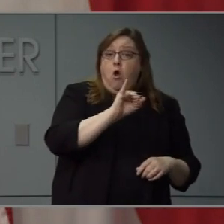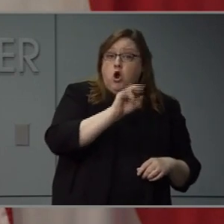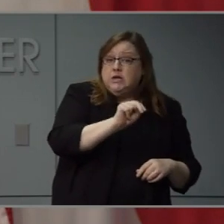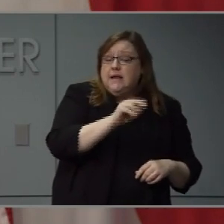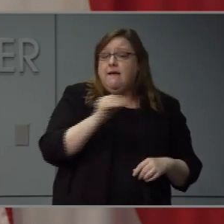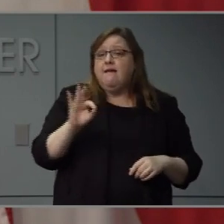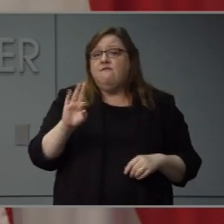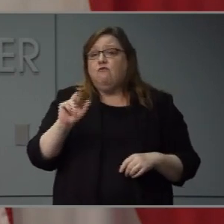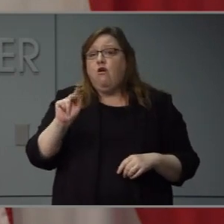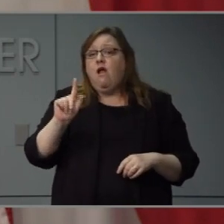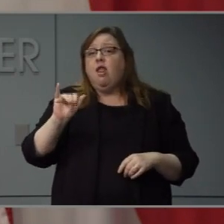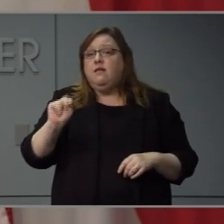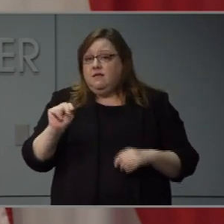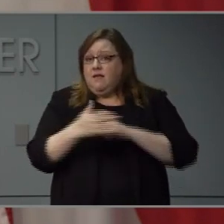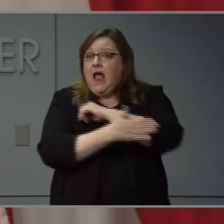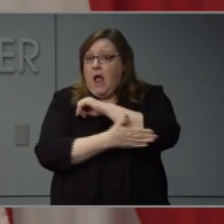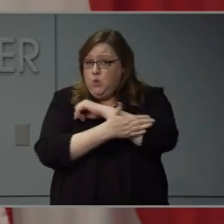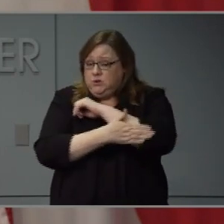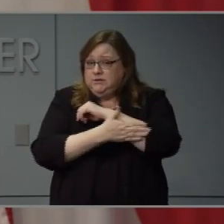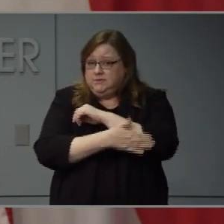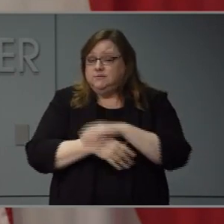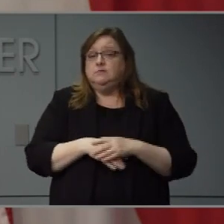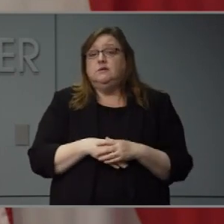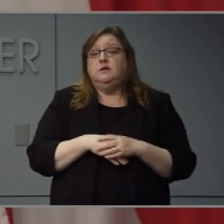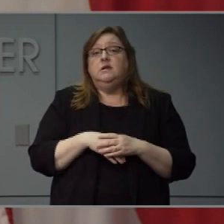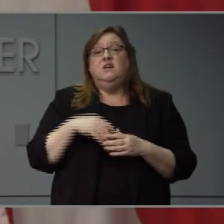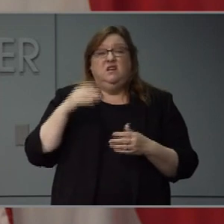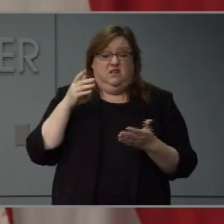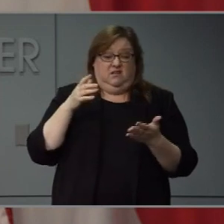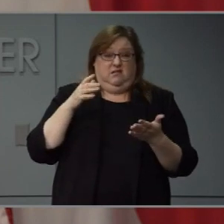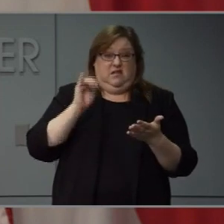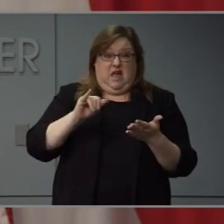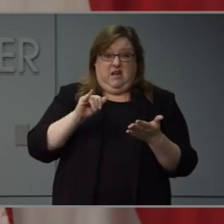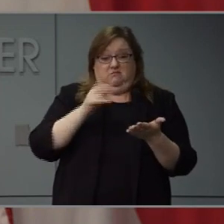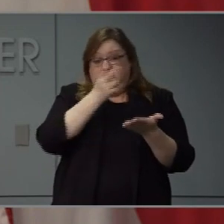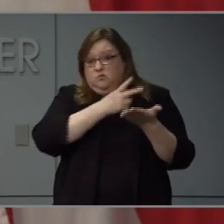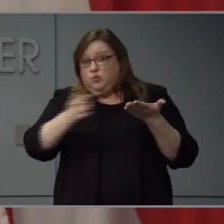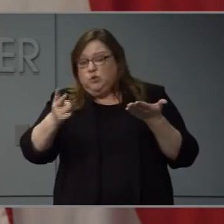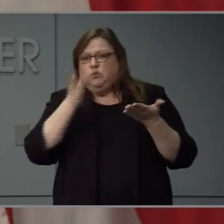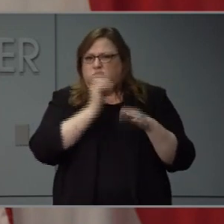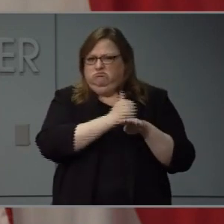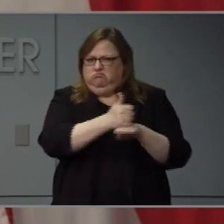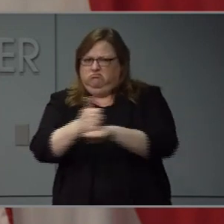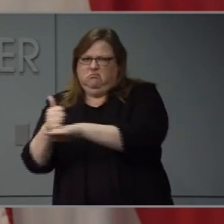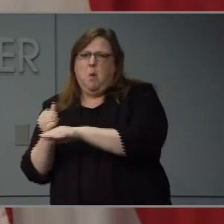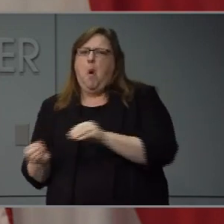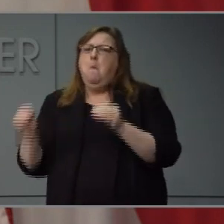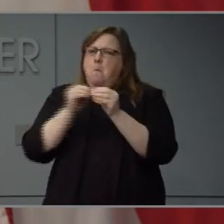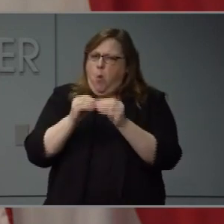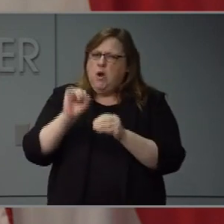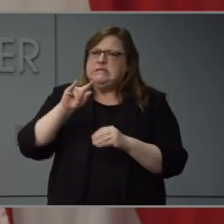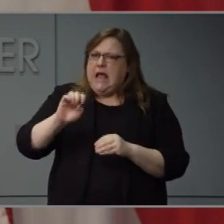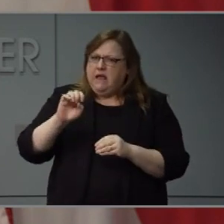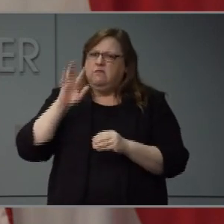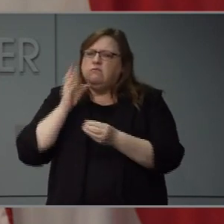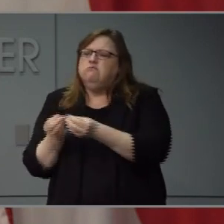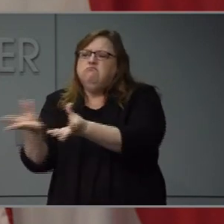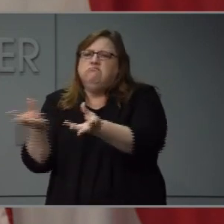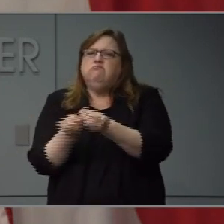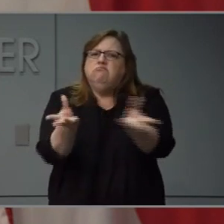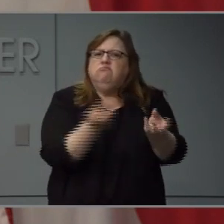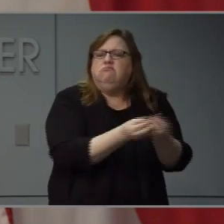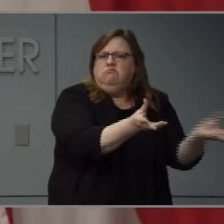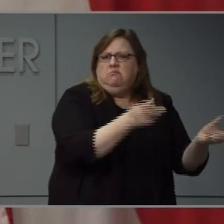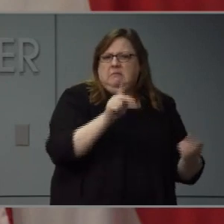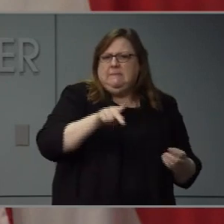distribute supplies to all of the state's licensed long-term care homes. This is an example of the vital